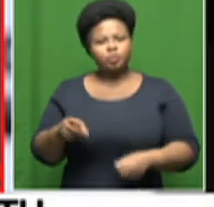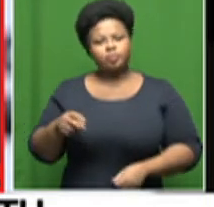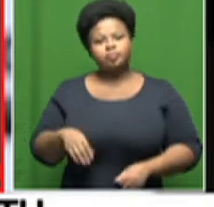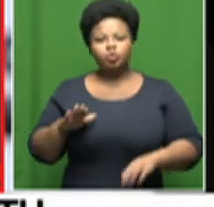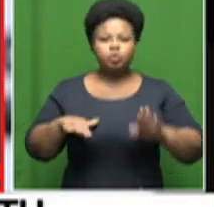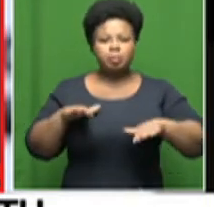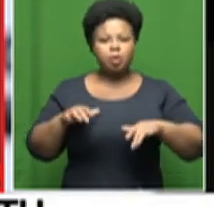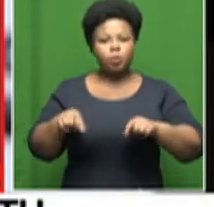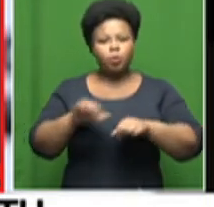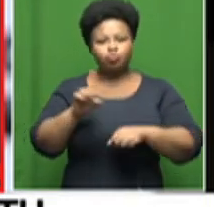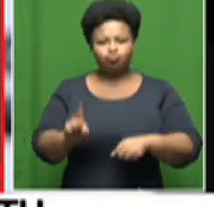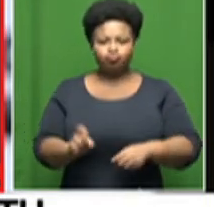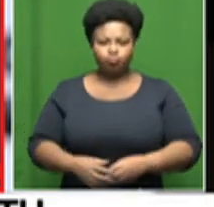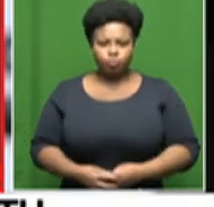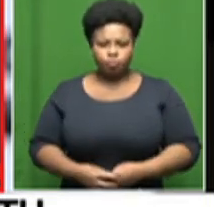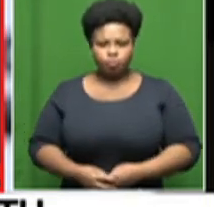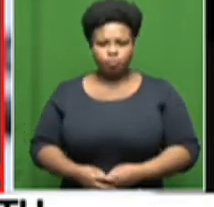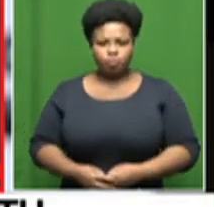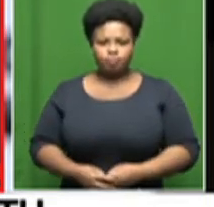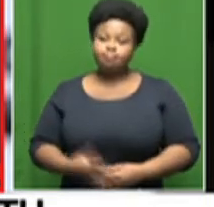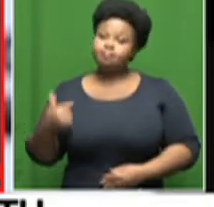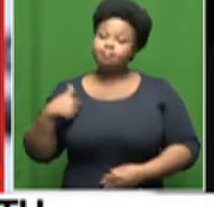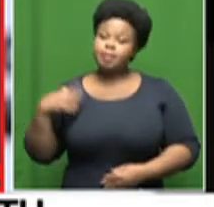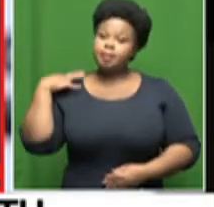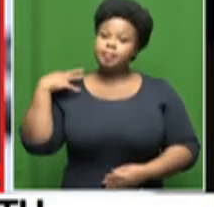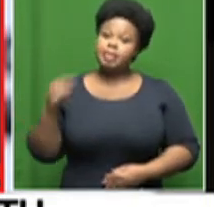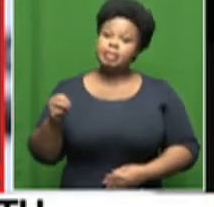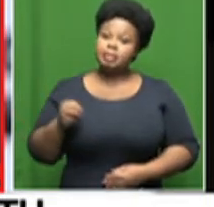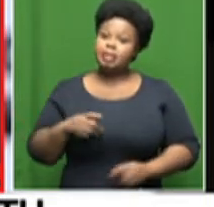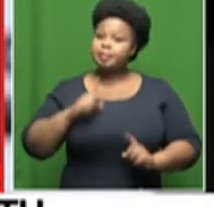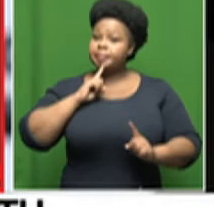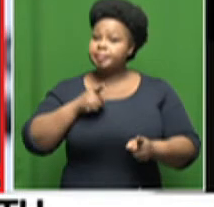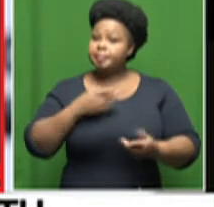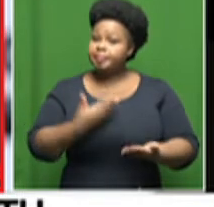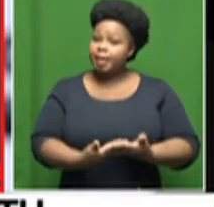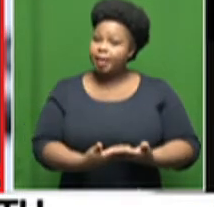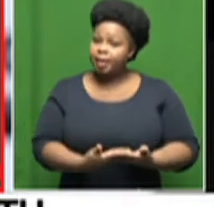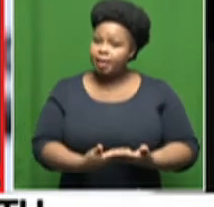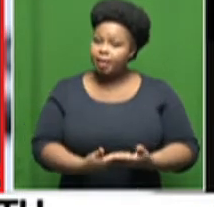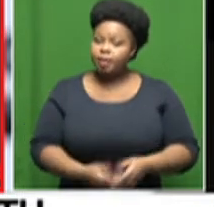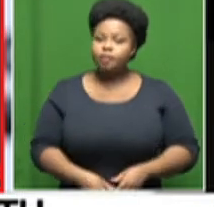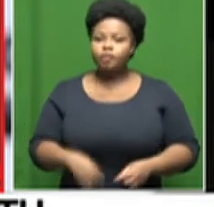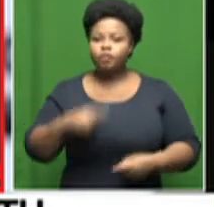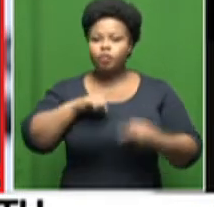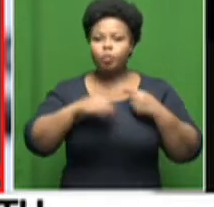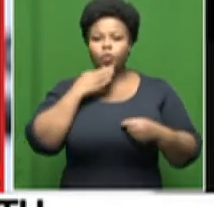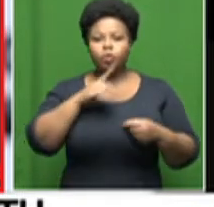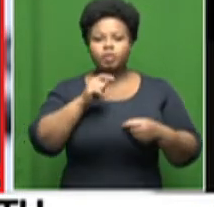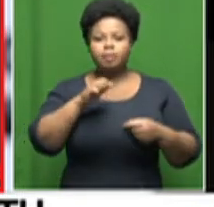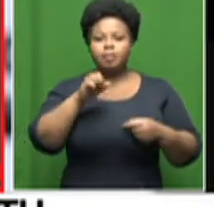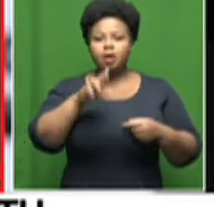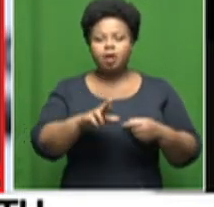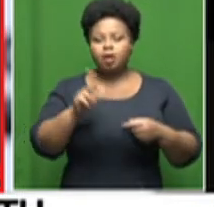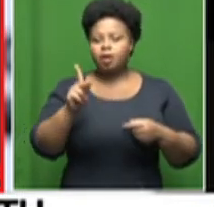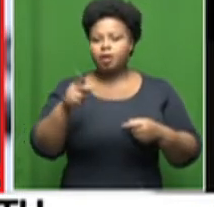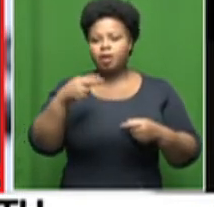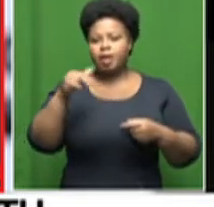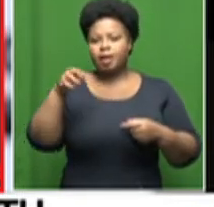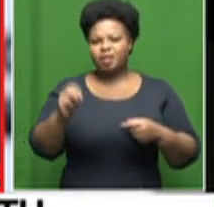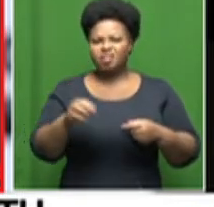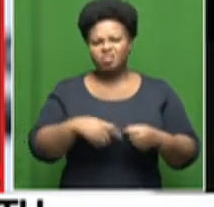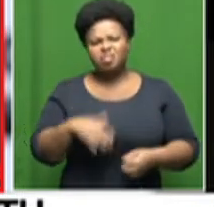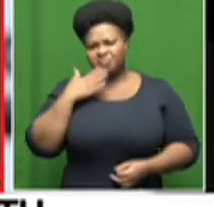I have a question. I think if Minister can maybe tackle this one from Tamar Khan, who basically asks if